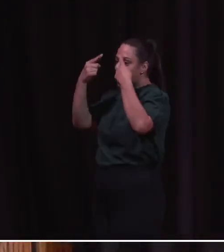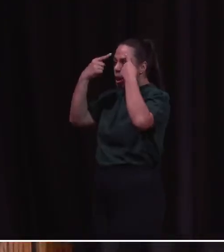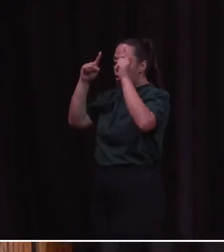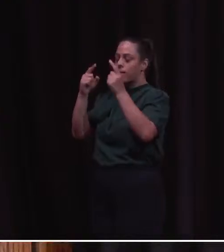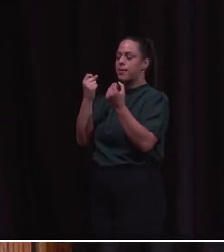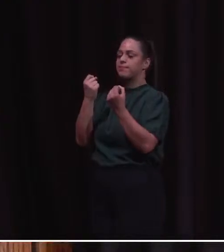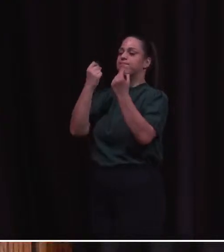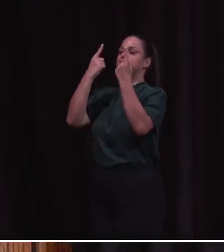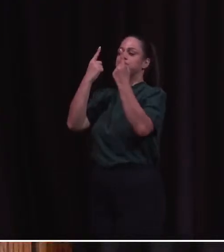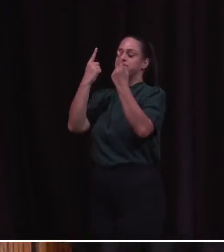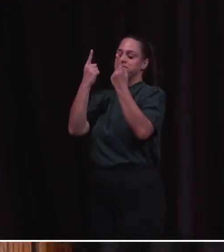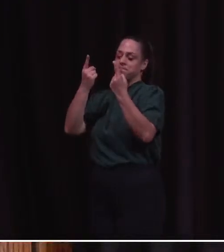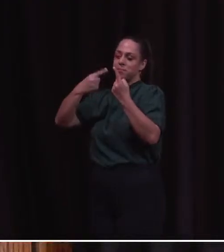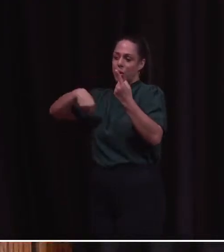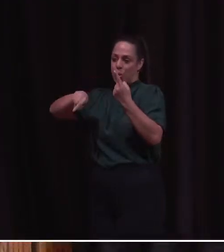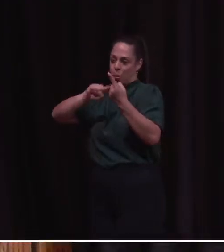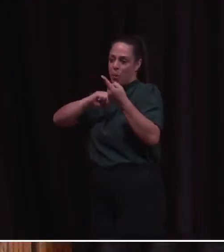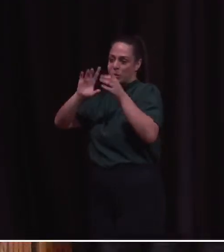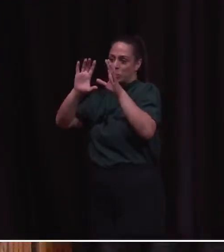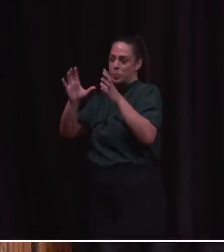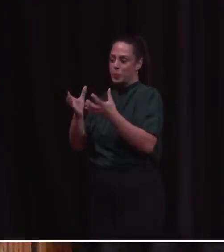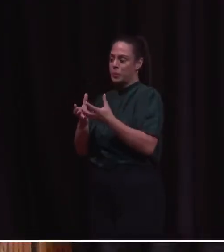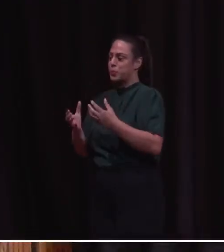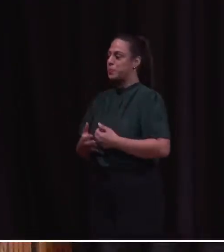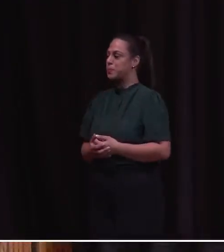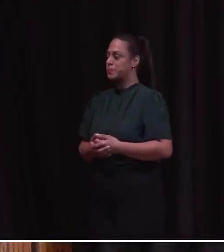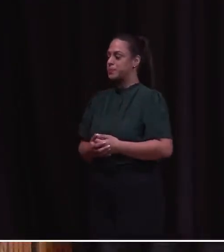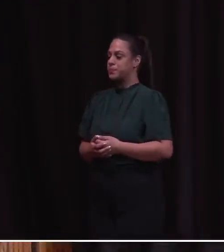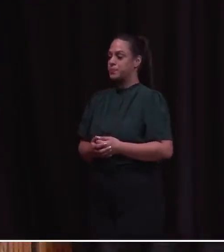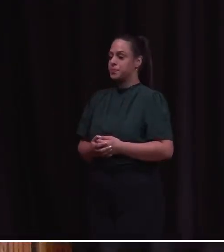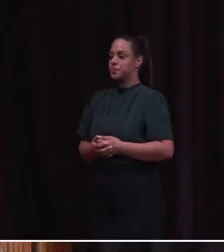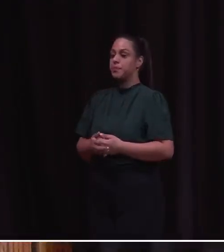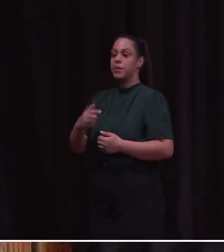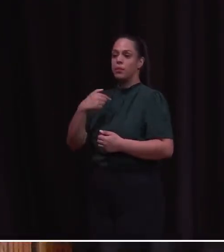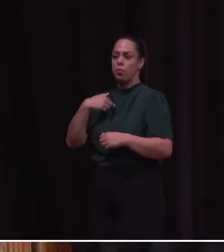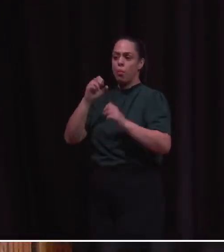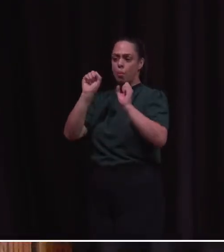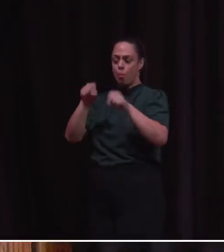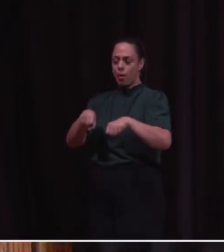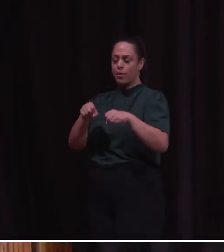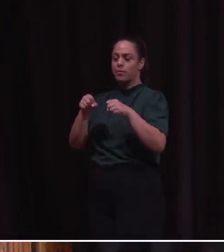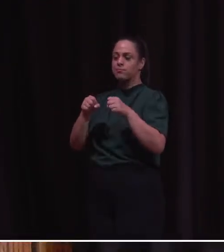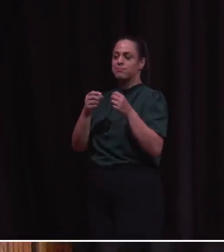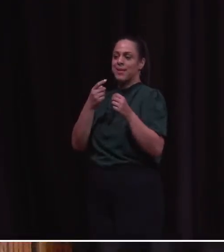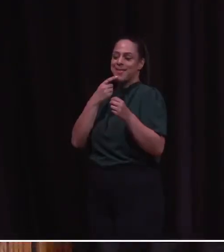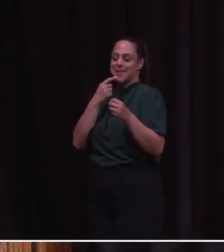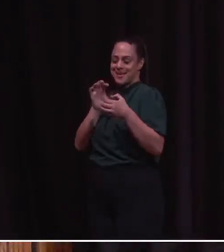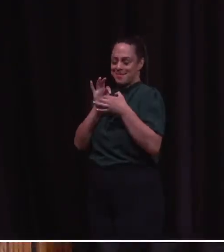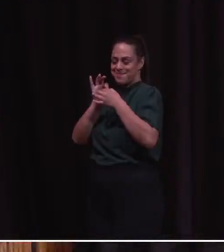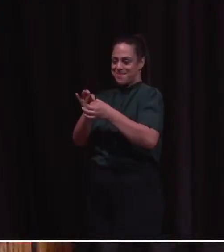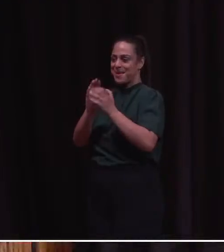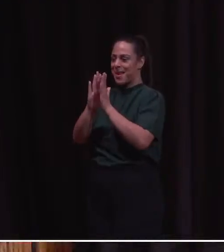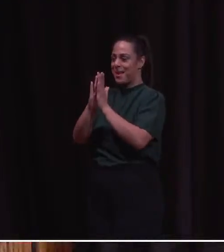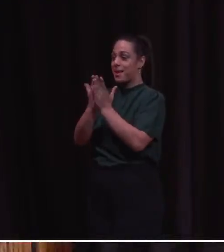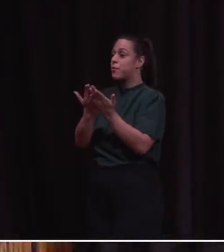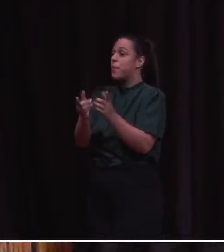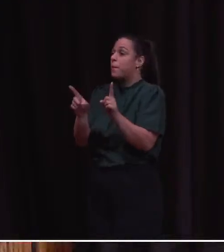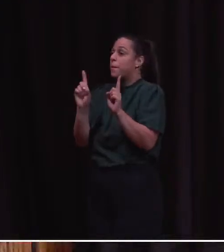quote. I could say more about the book, but during the Q&A,